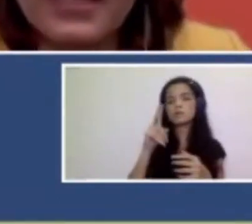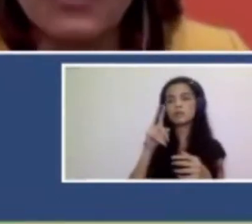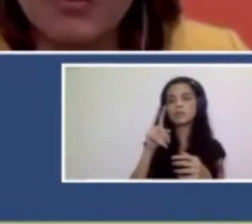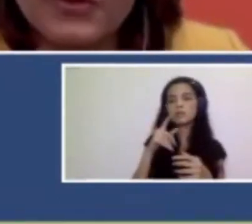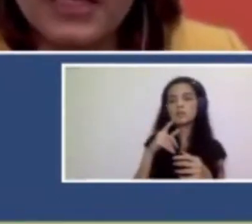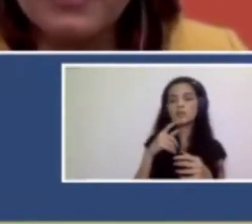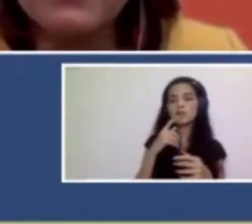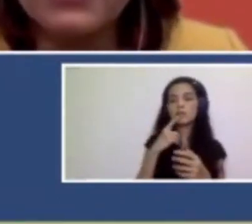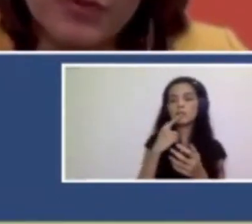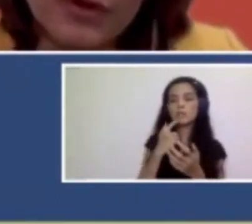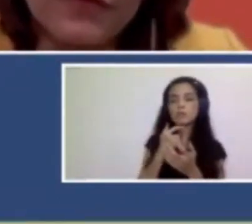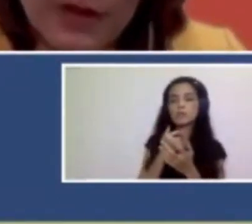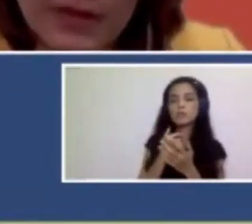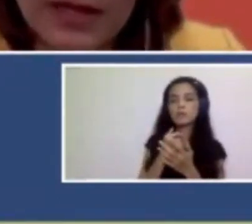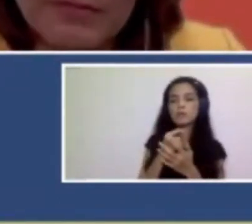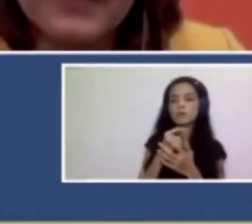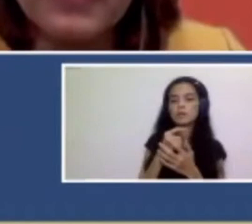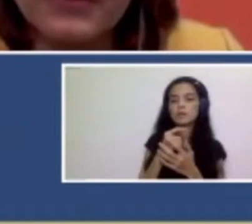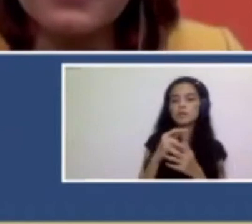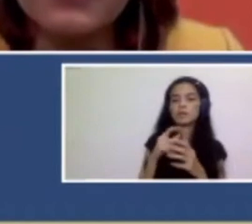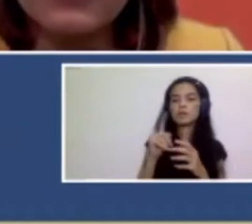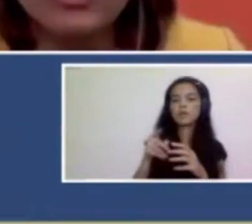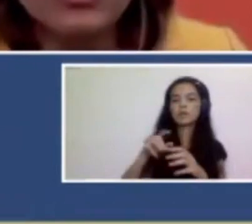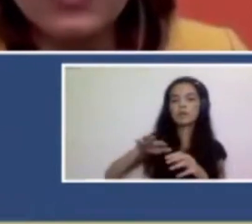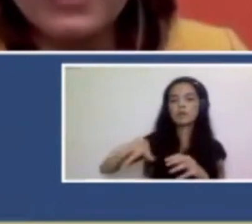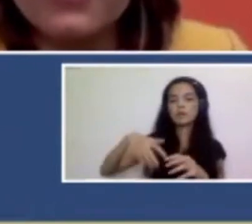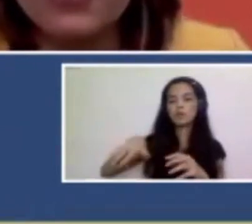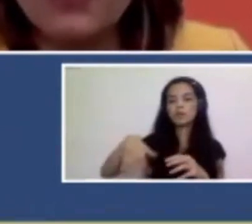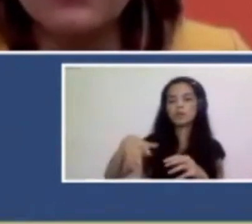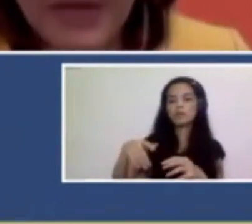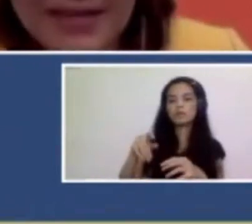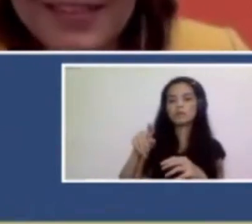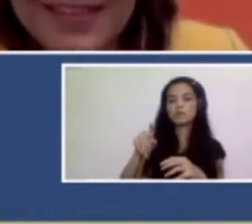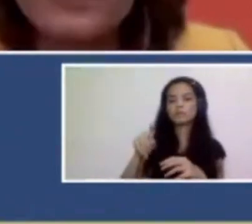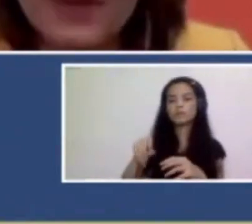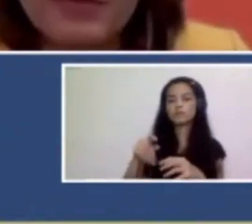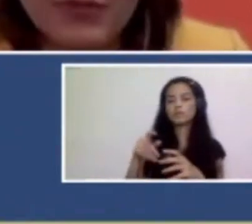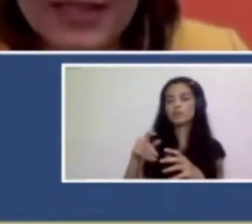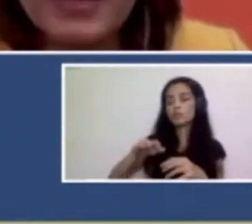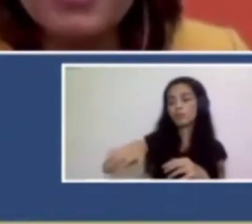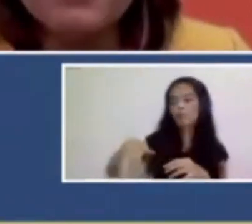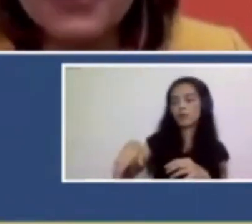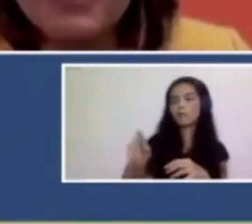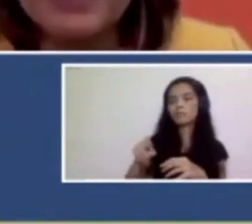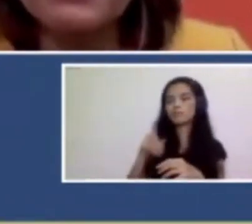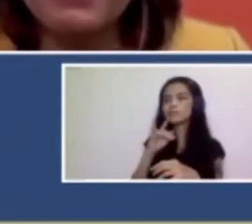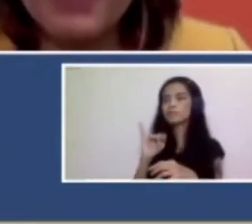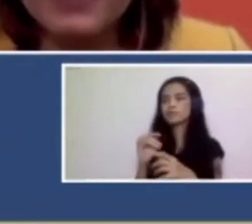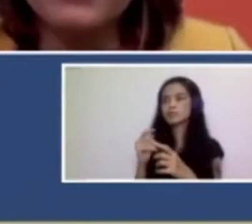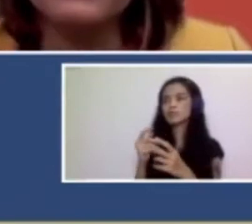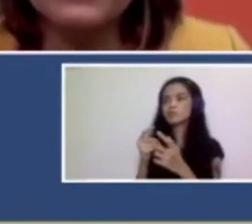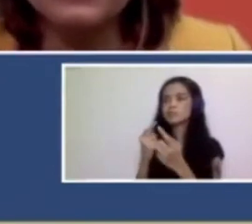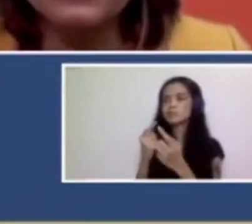and obviously the support of the family. No, we need to talk with men. That's very important, because sometimes we think that